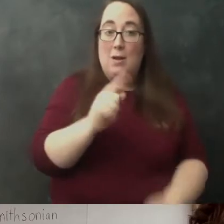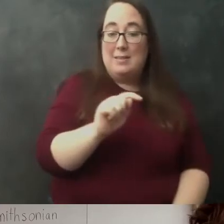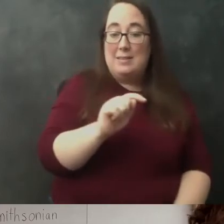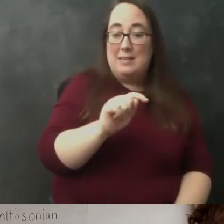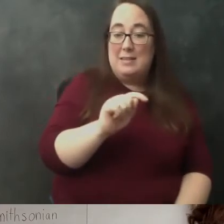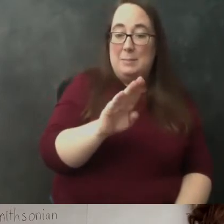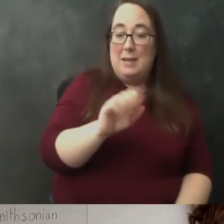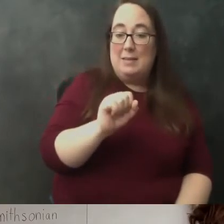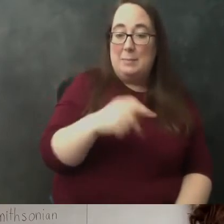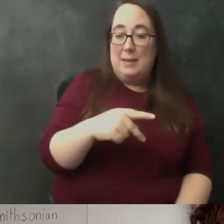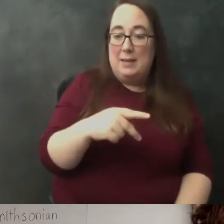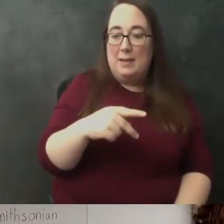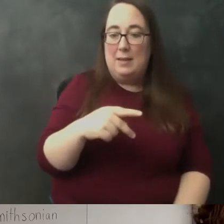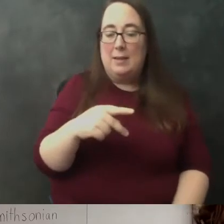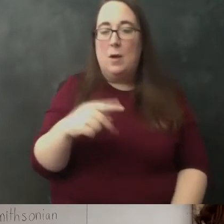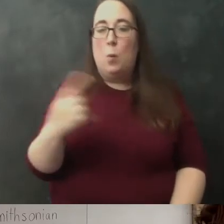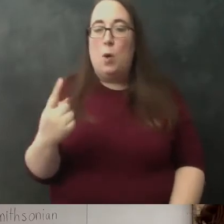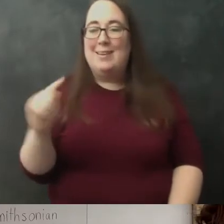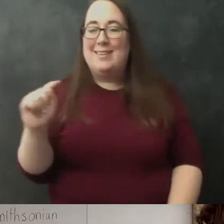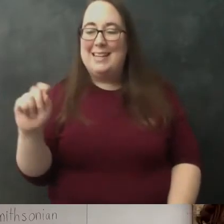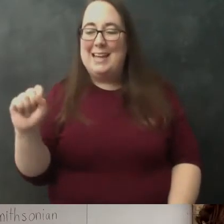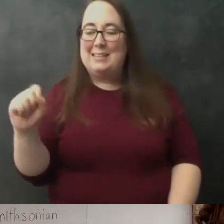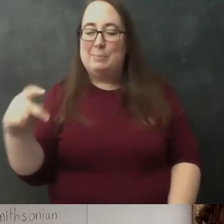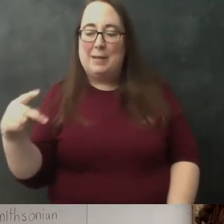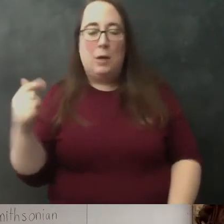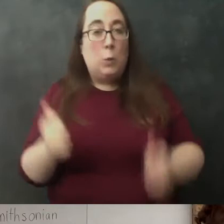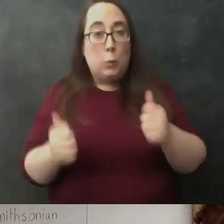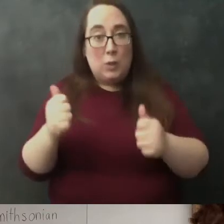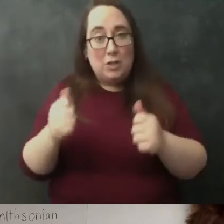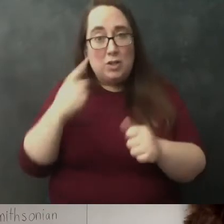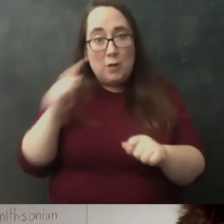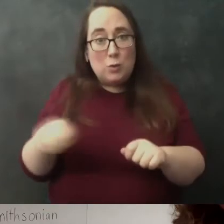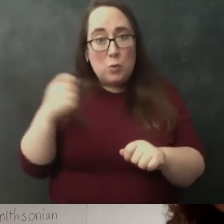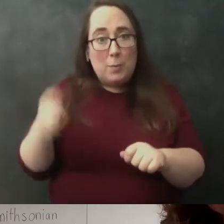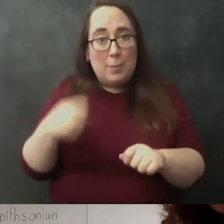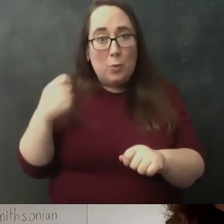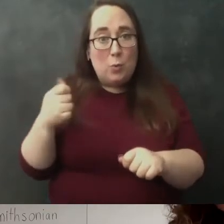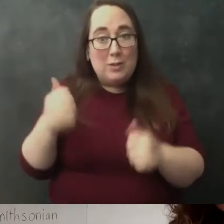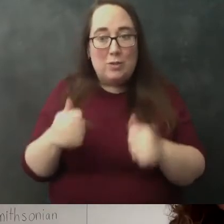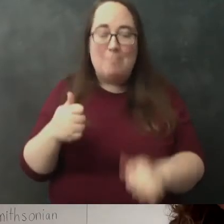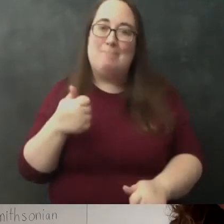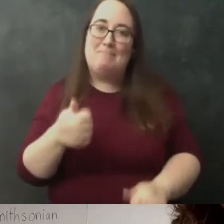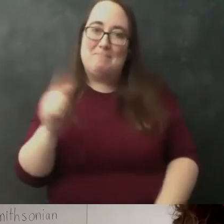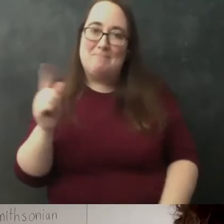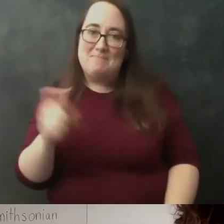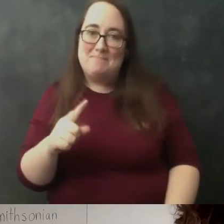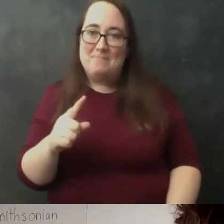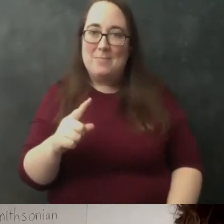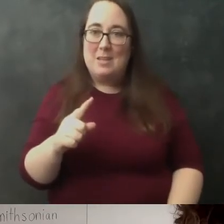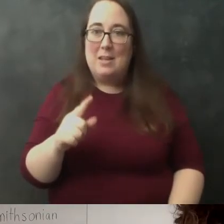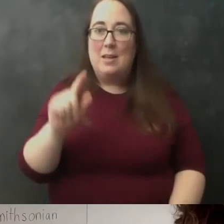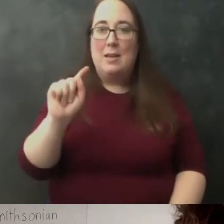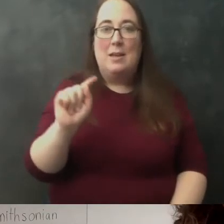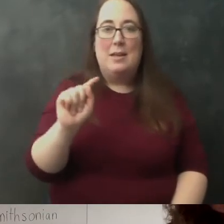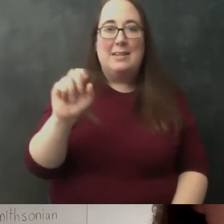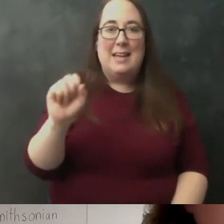and one says 1 TSP. So which side am I using for the scooping? That's a great question. You're going to use the 1